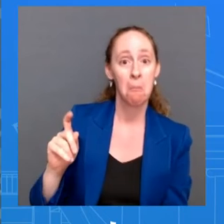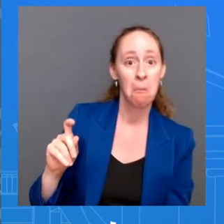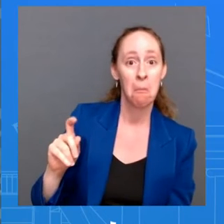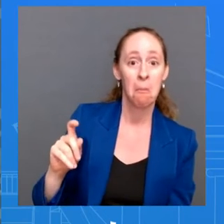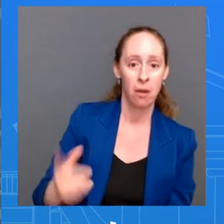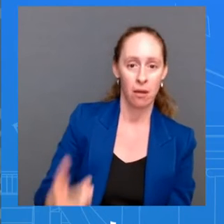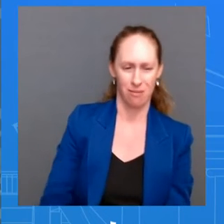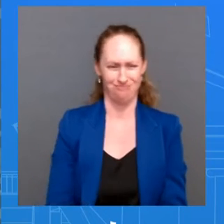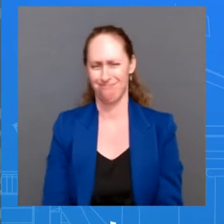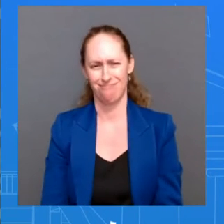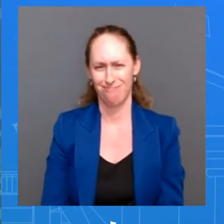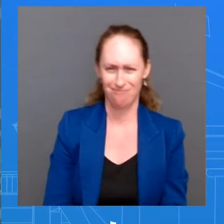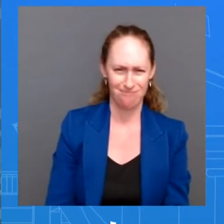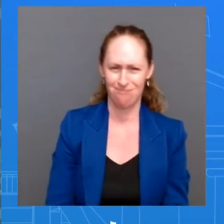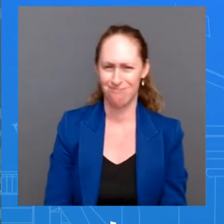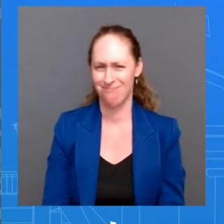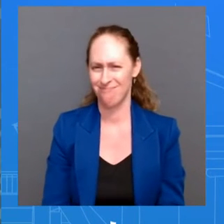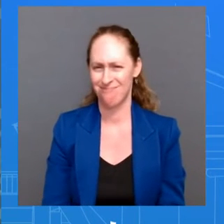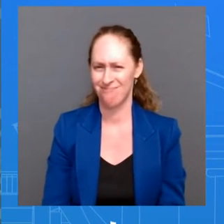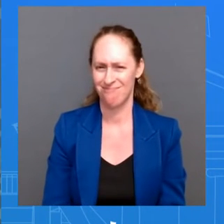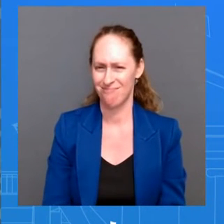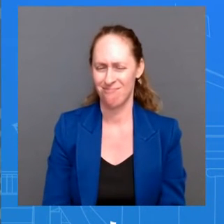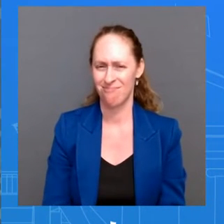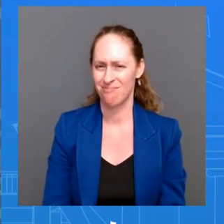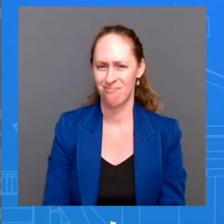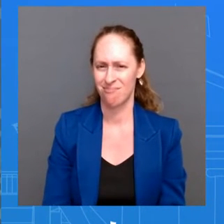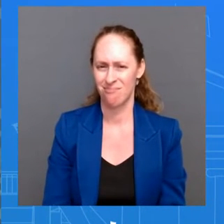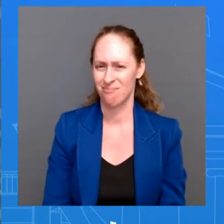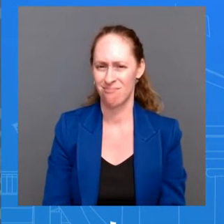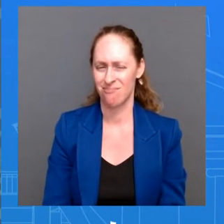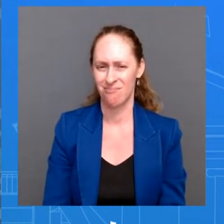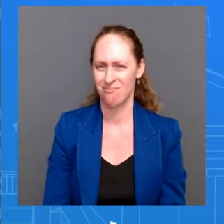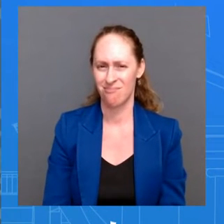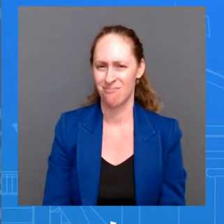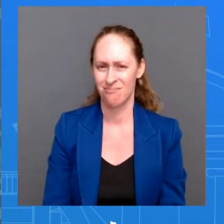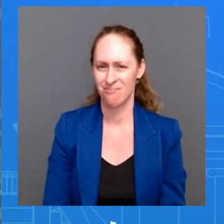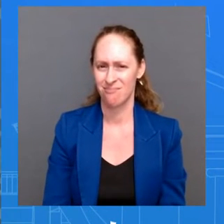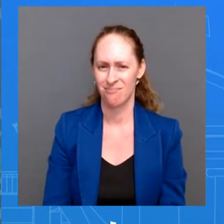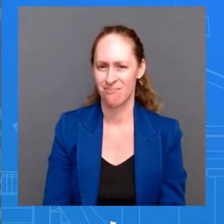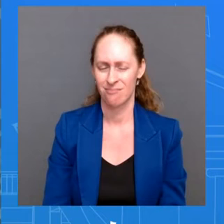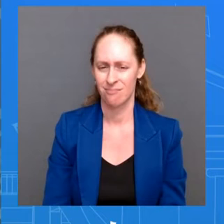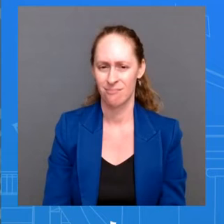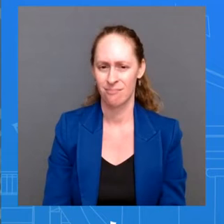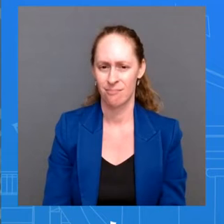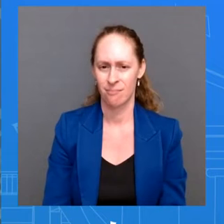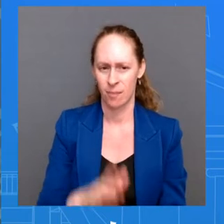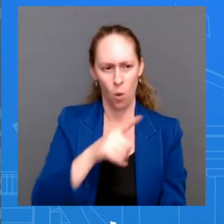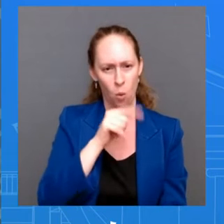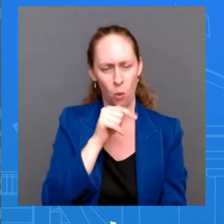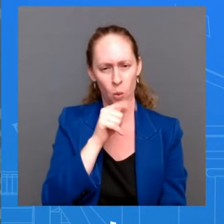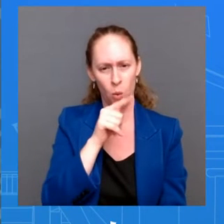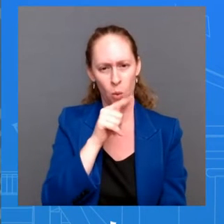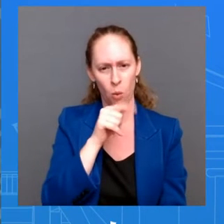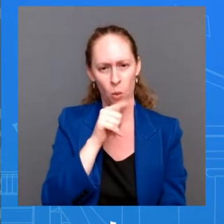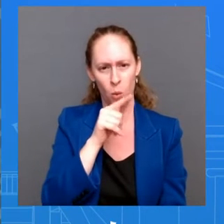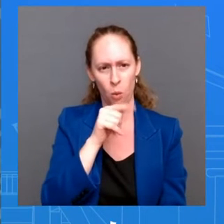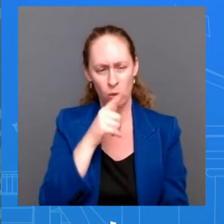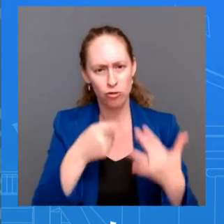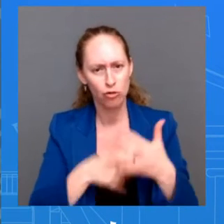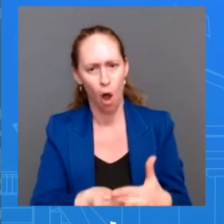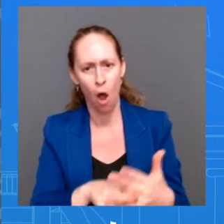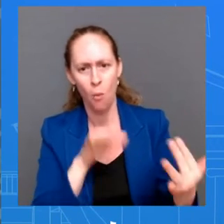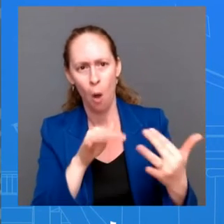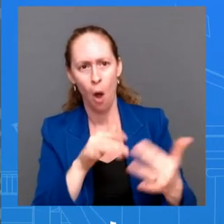they are causing this brutal war in Ukraine. When that is fact, when that is known, when you see NATO has come